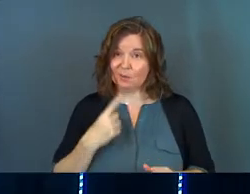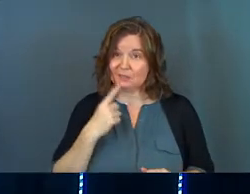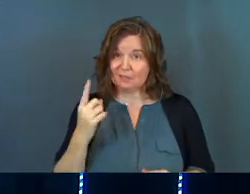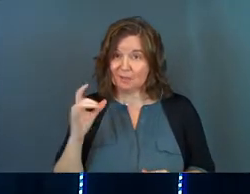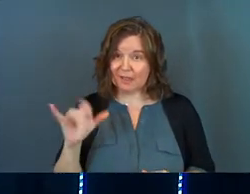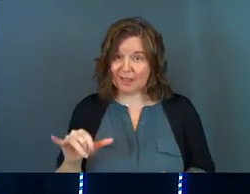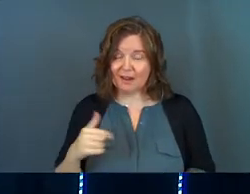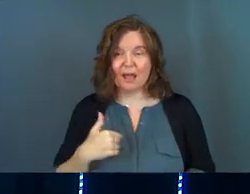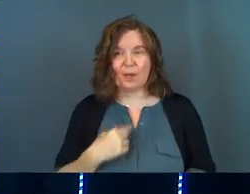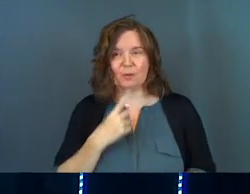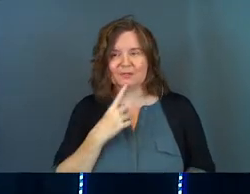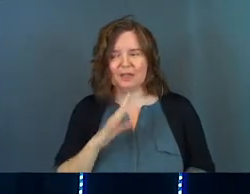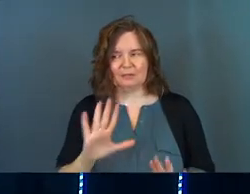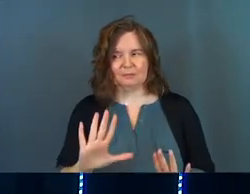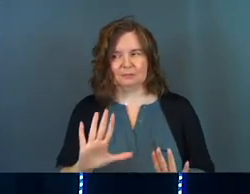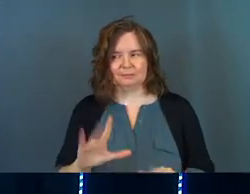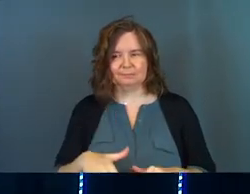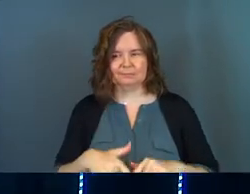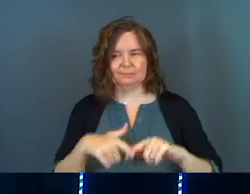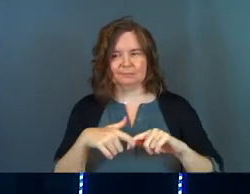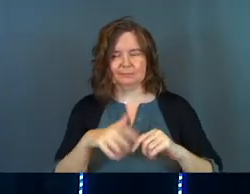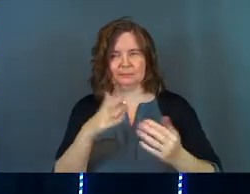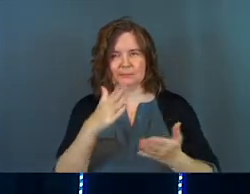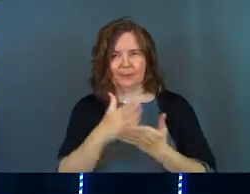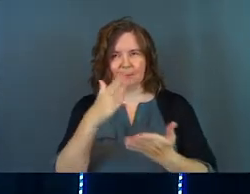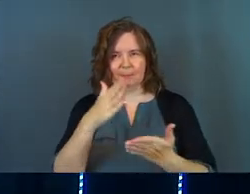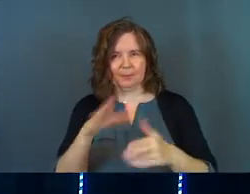said something like that, I would have said, stop the wedding.